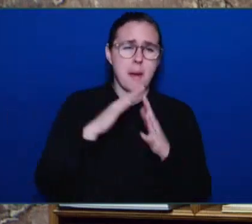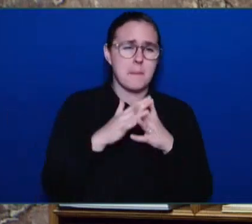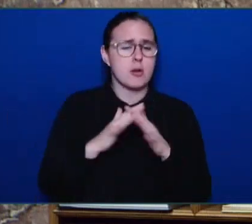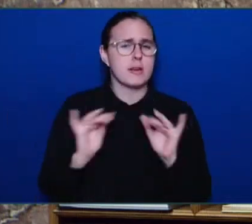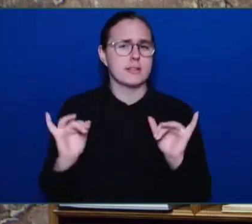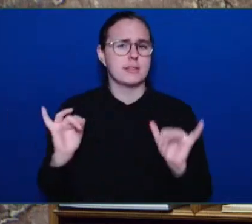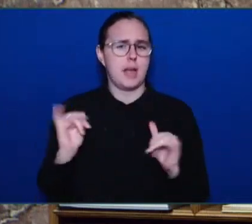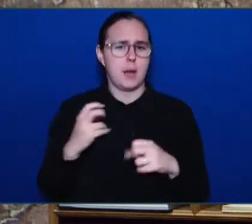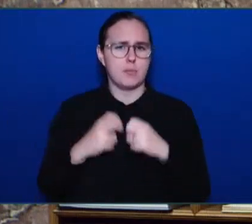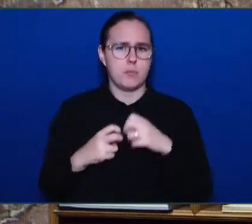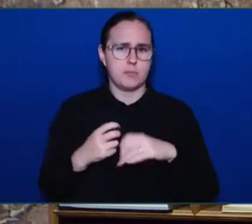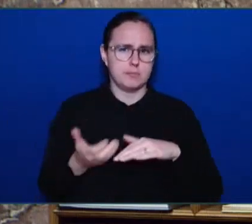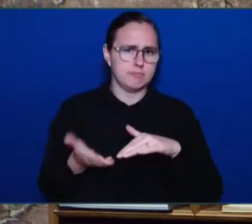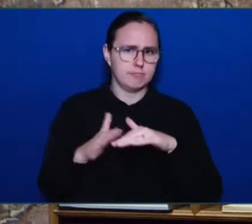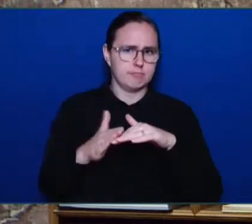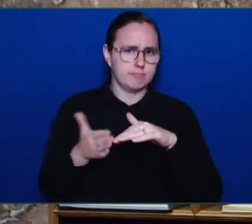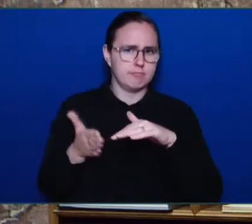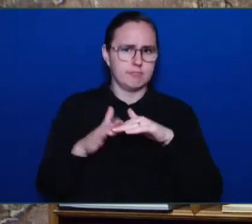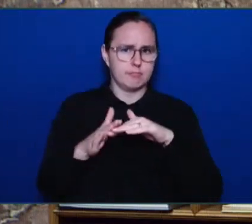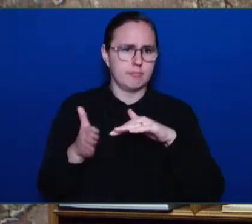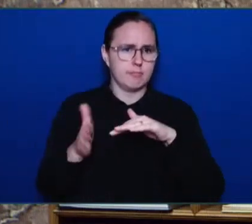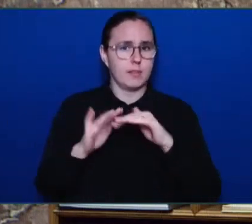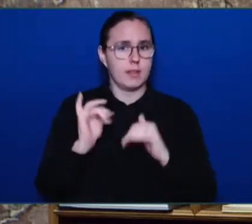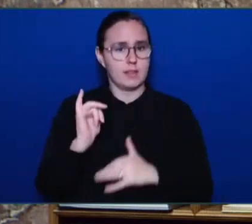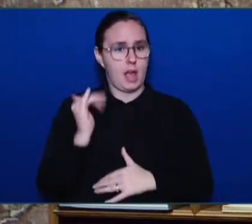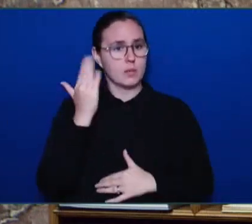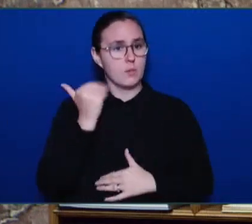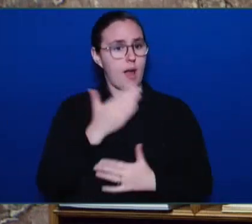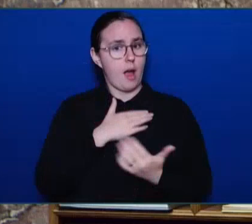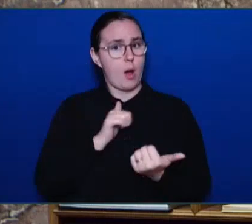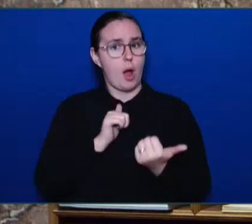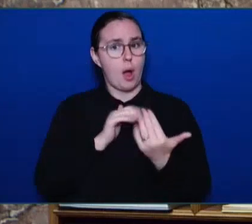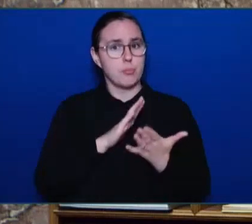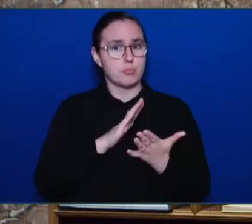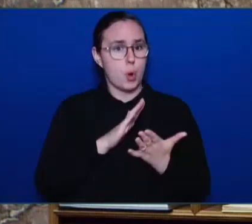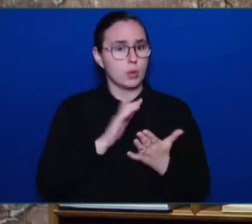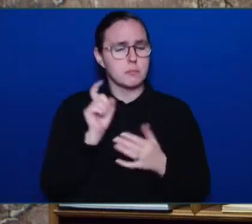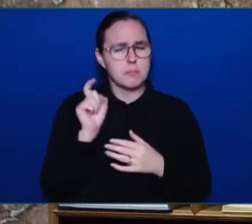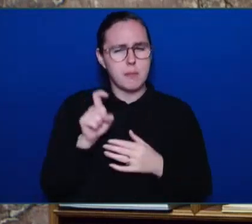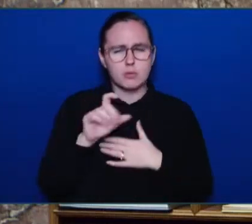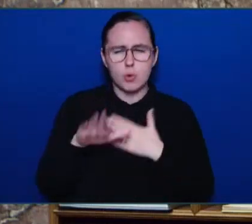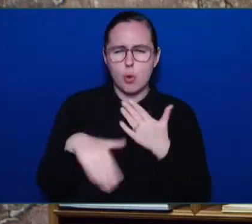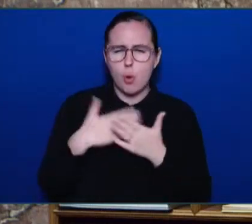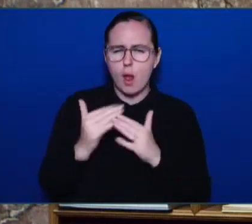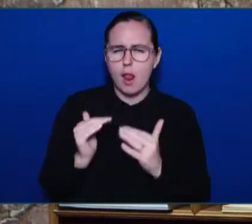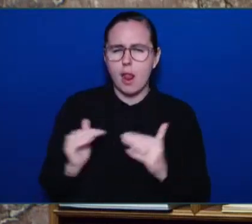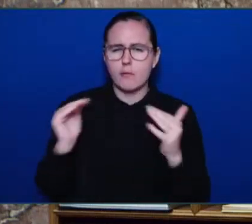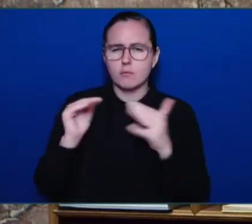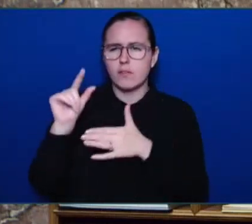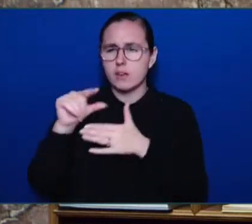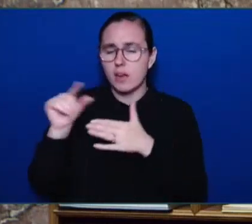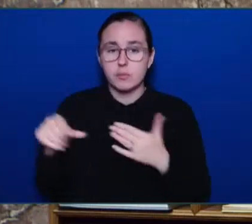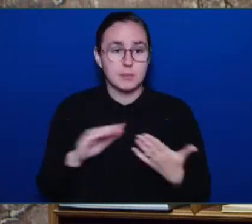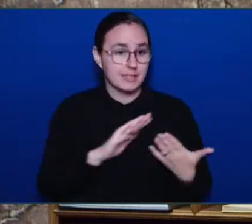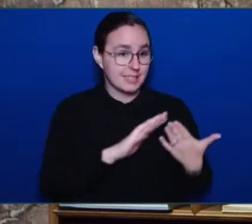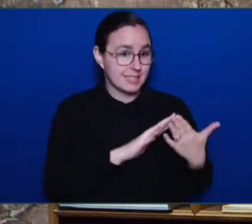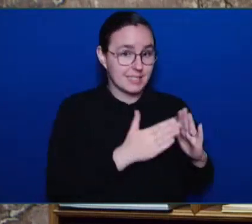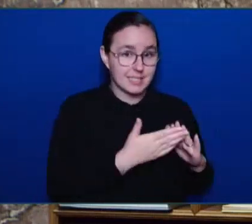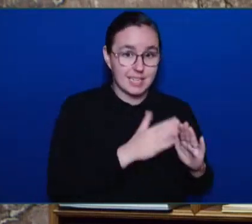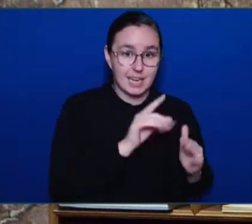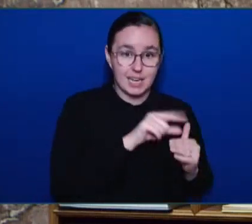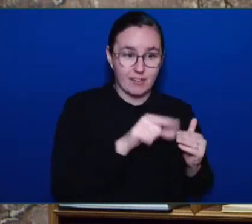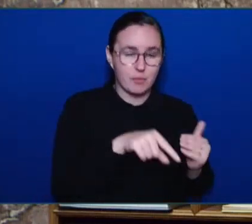of government, Honourable Speaker. It's working with the City of Vancouver on addressing the social issues around housing and mental health and